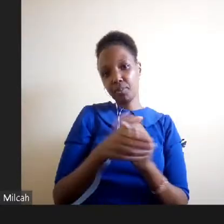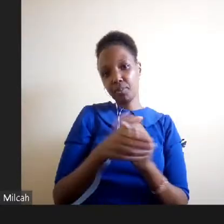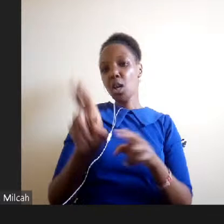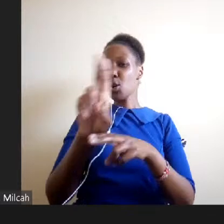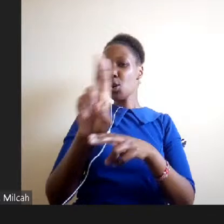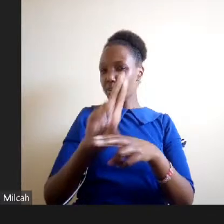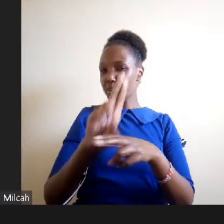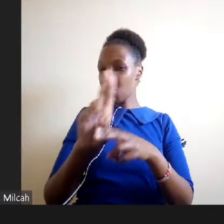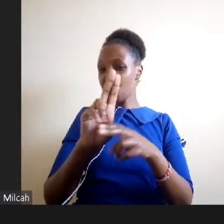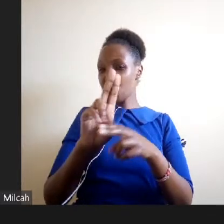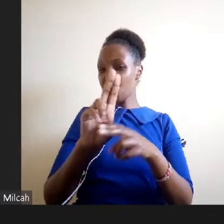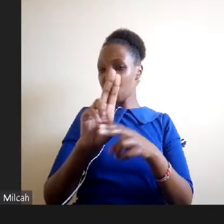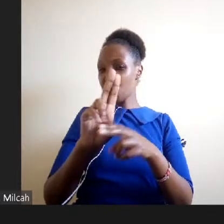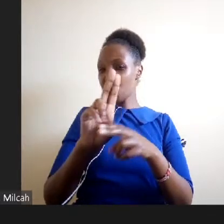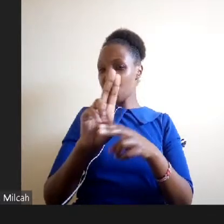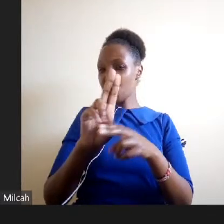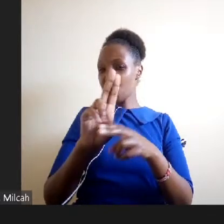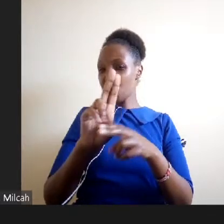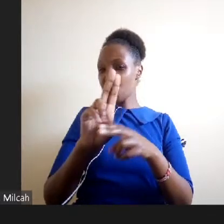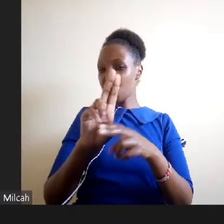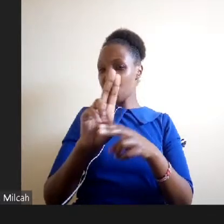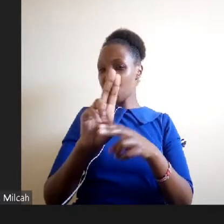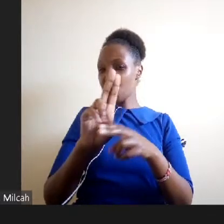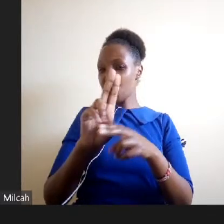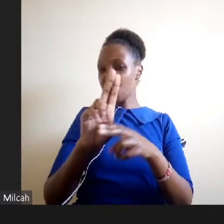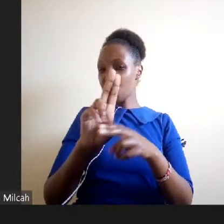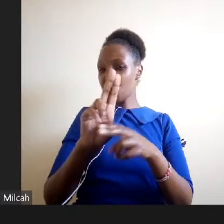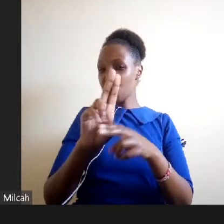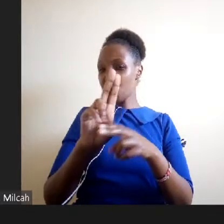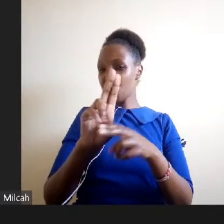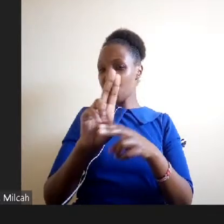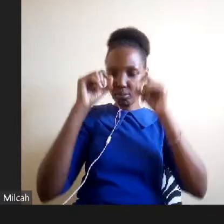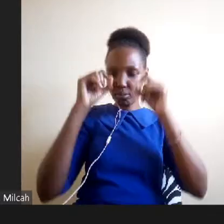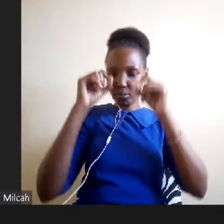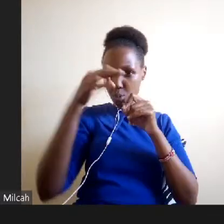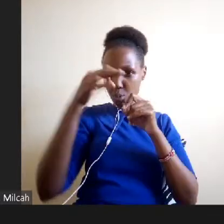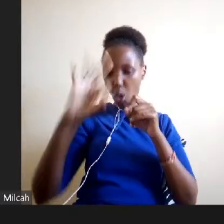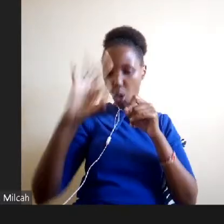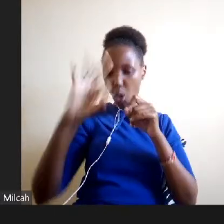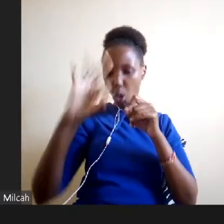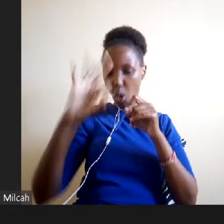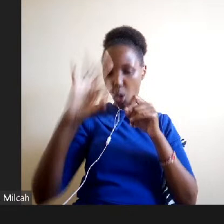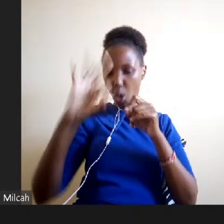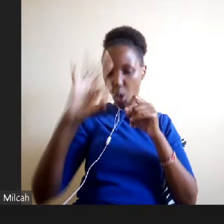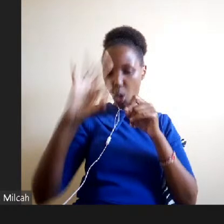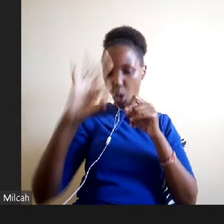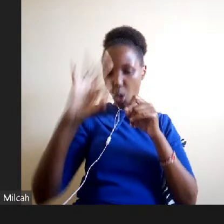the child's device to turn off at night in order for them to get sleep.